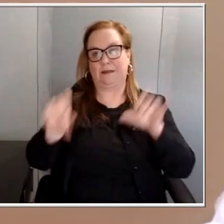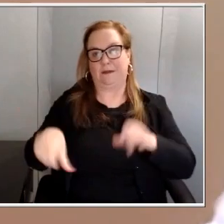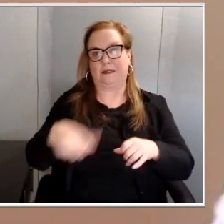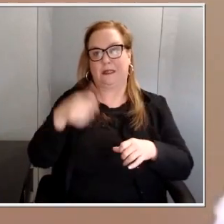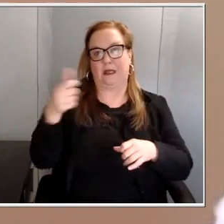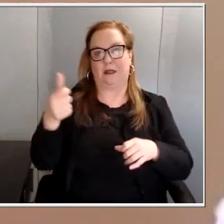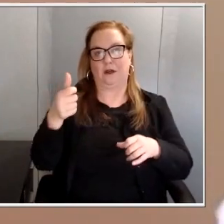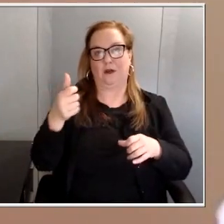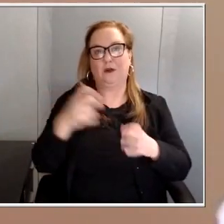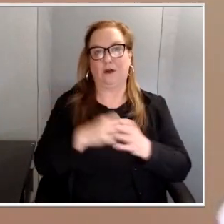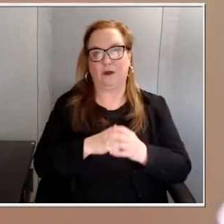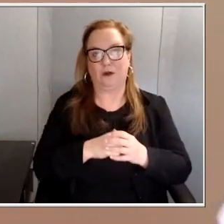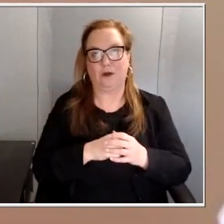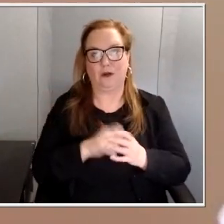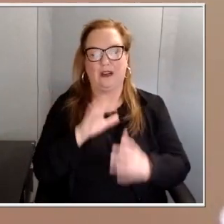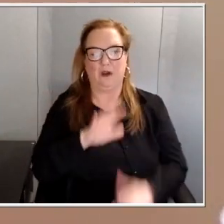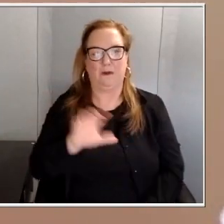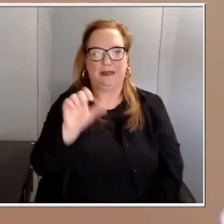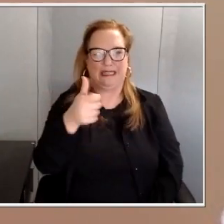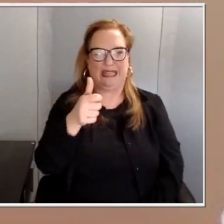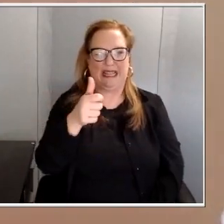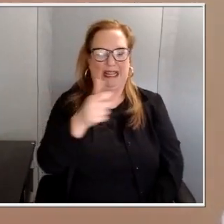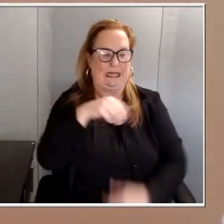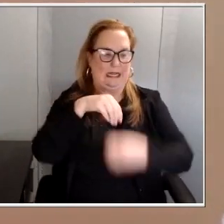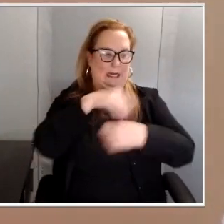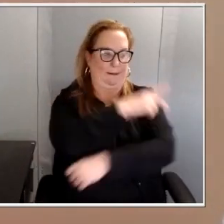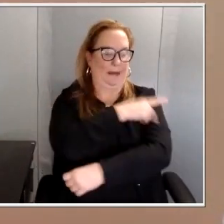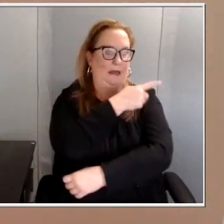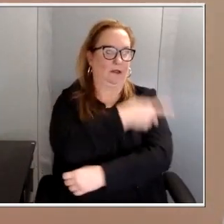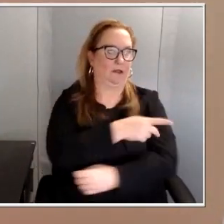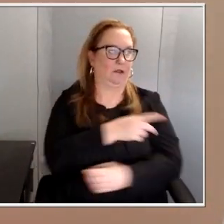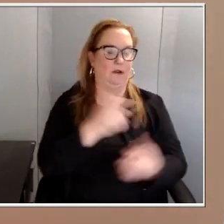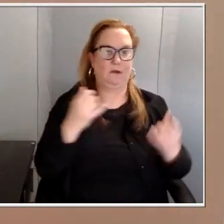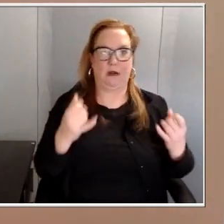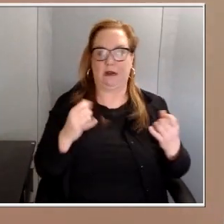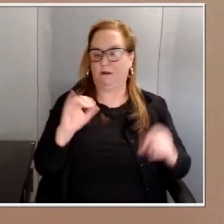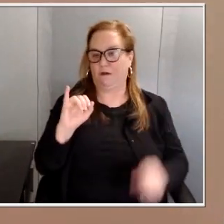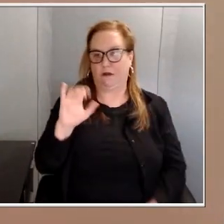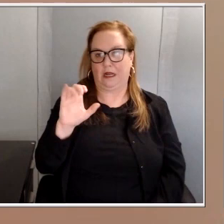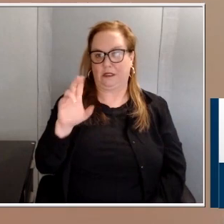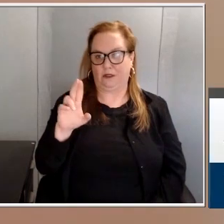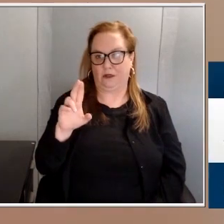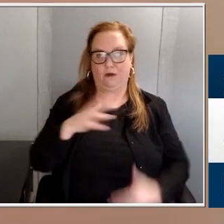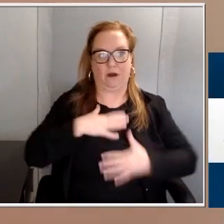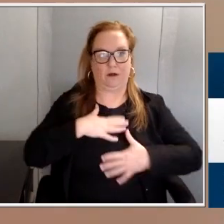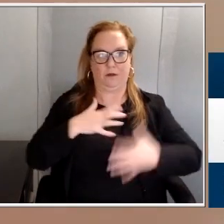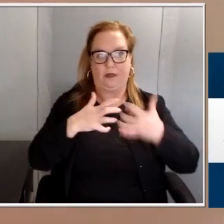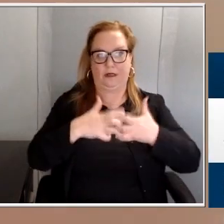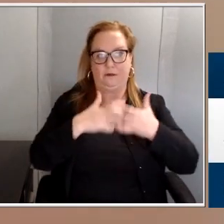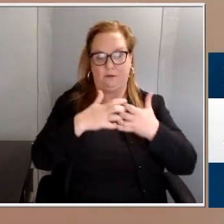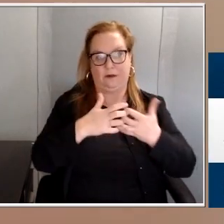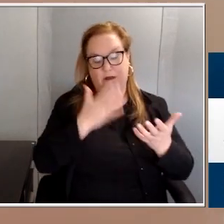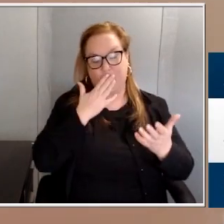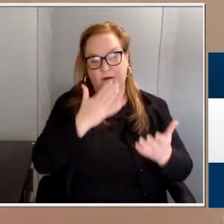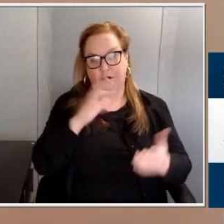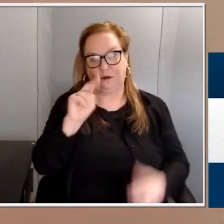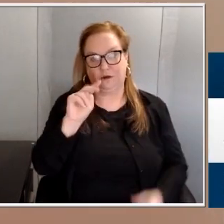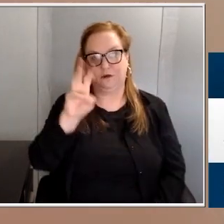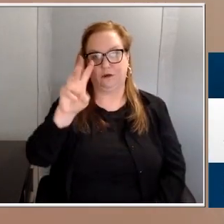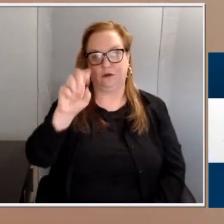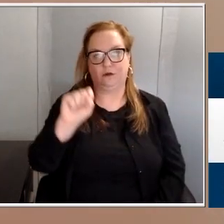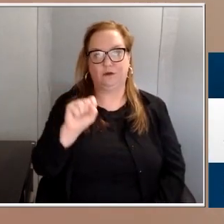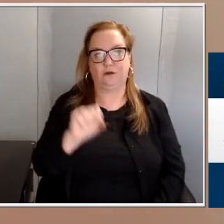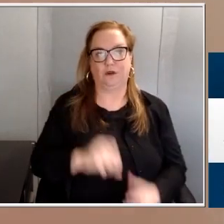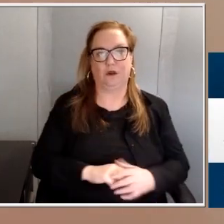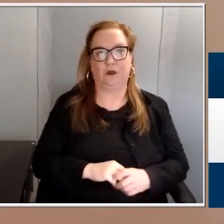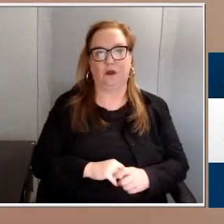been right around 10 inpatients. Right now, we don't have any in the ICU or on ventilators, thankfully.